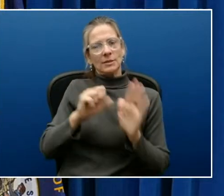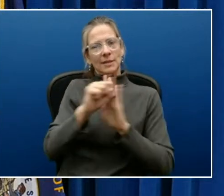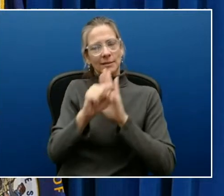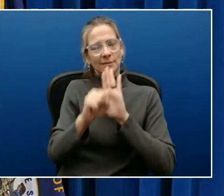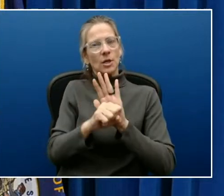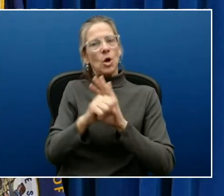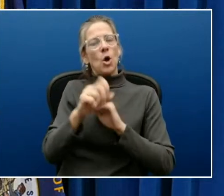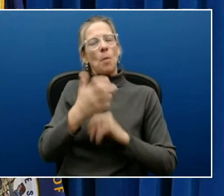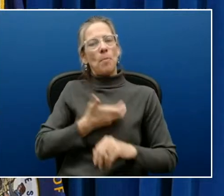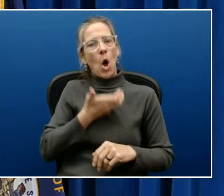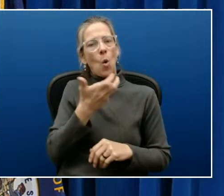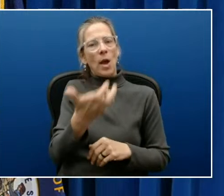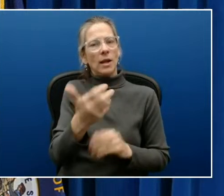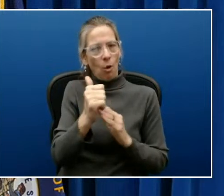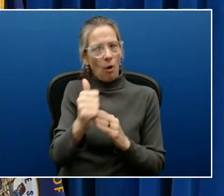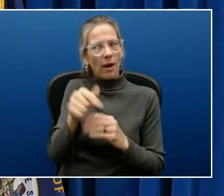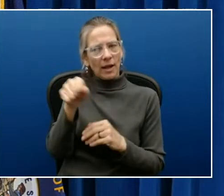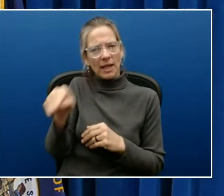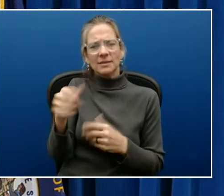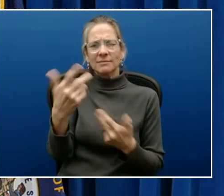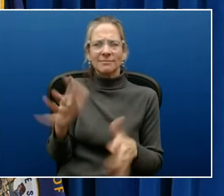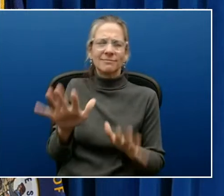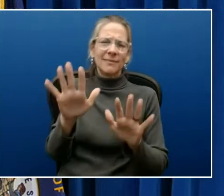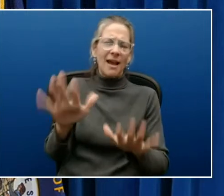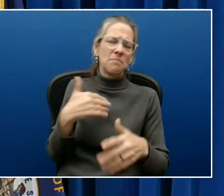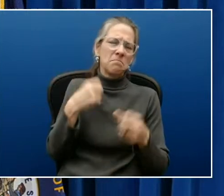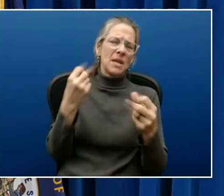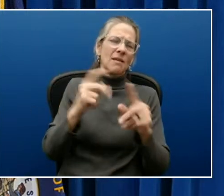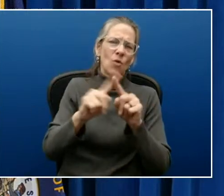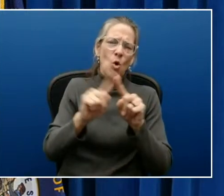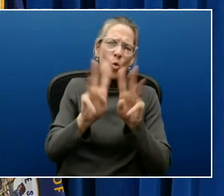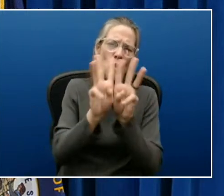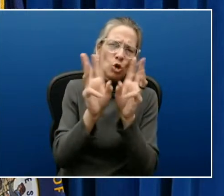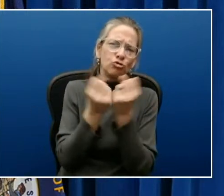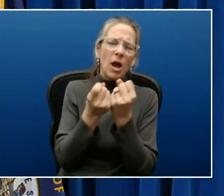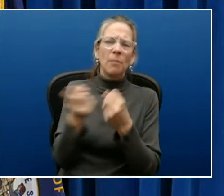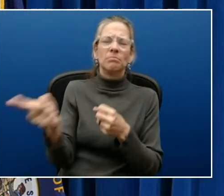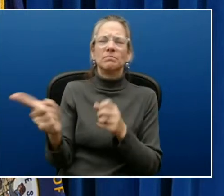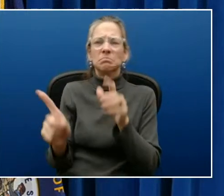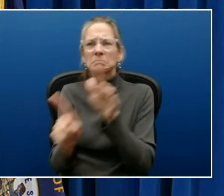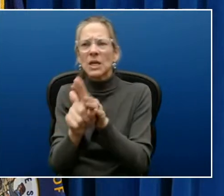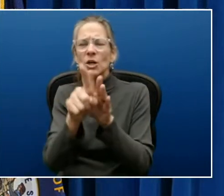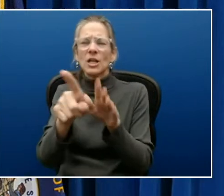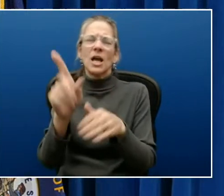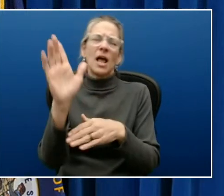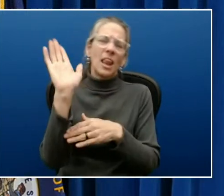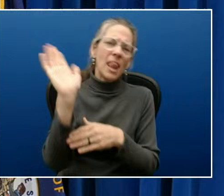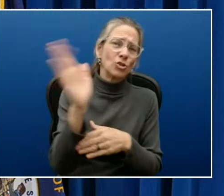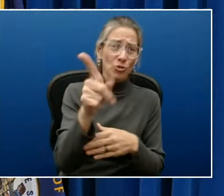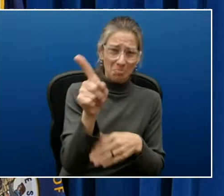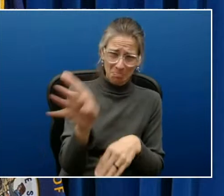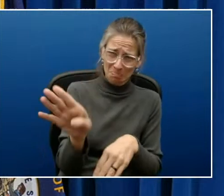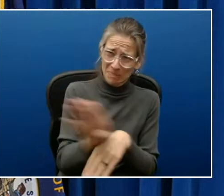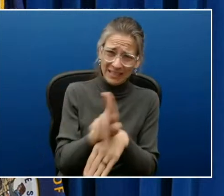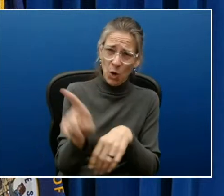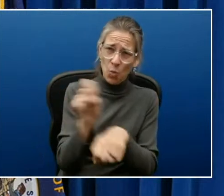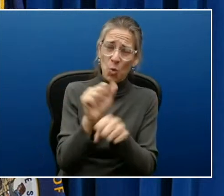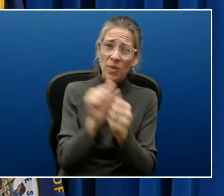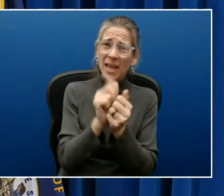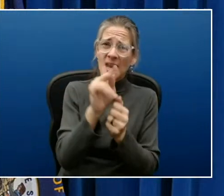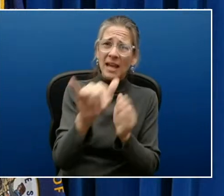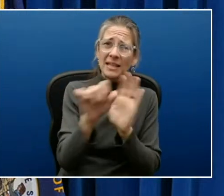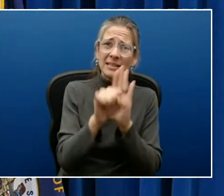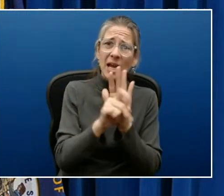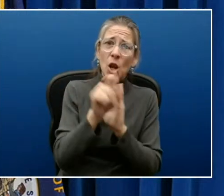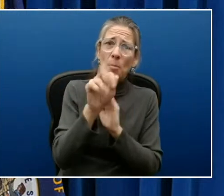role. He's conducted numerous workshops, appearances, and lectures. He has been busy. Silas worked with our Kentucky State Parks to host